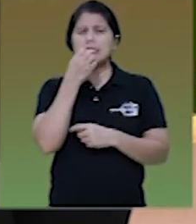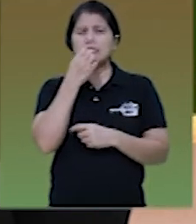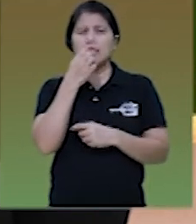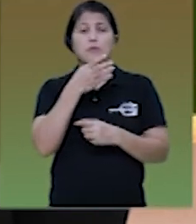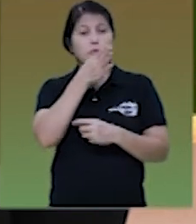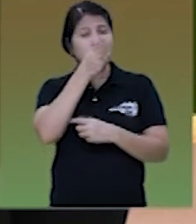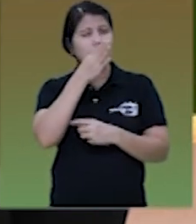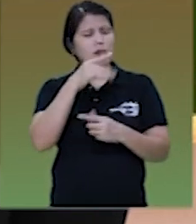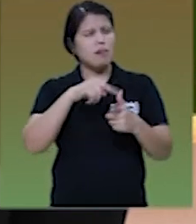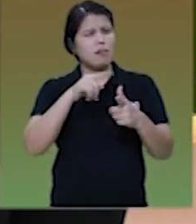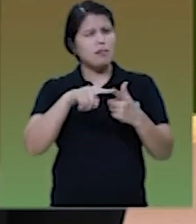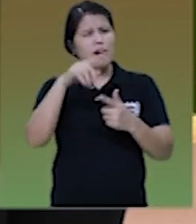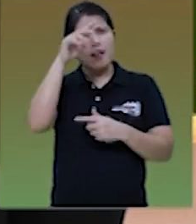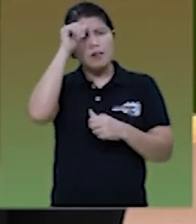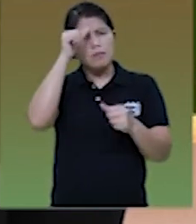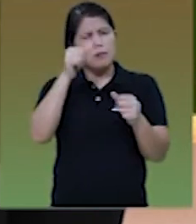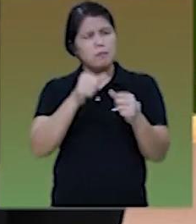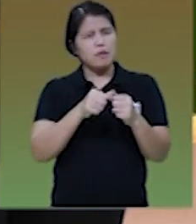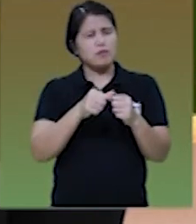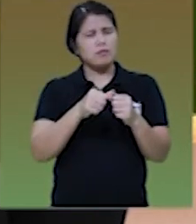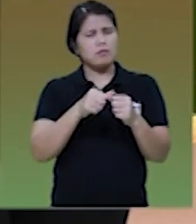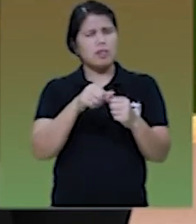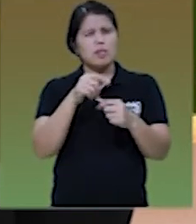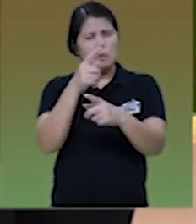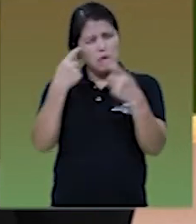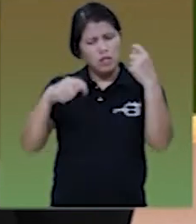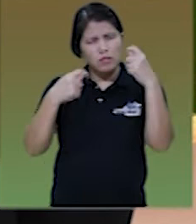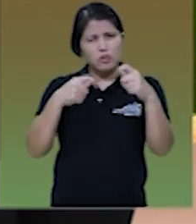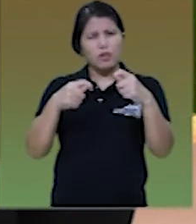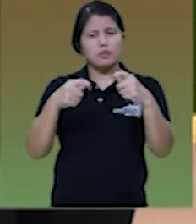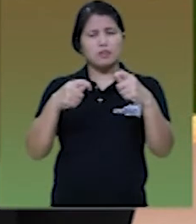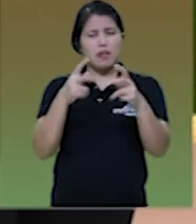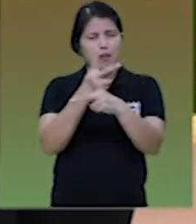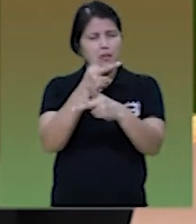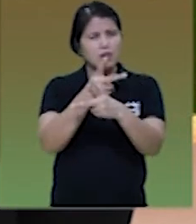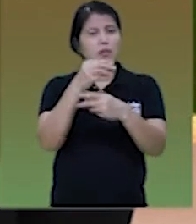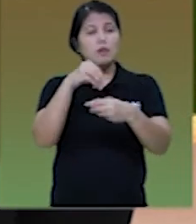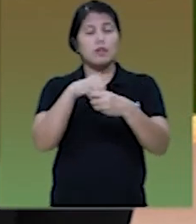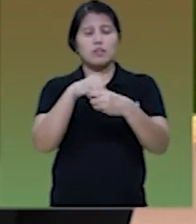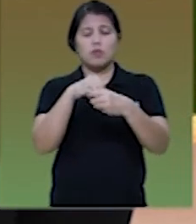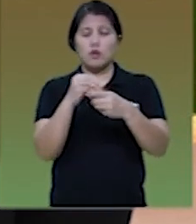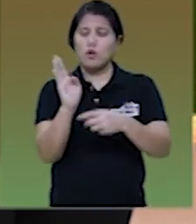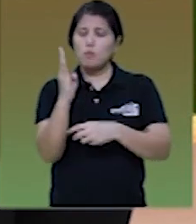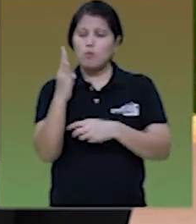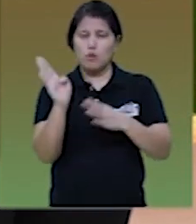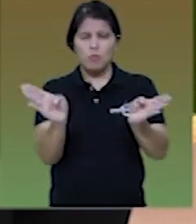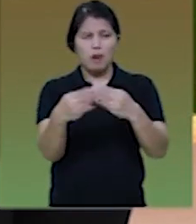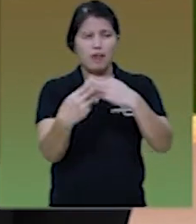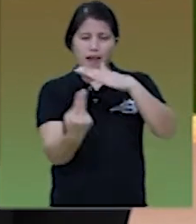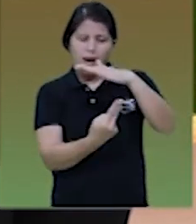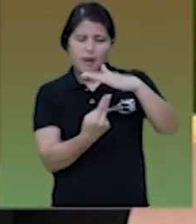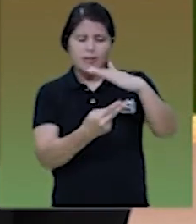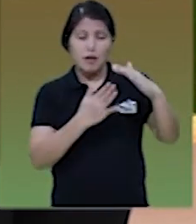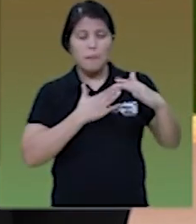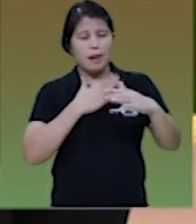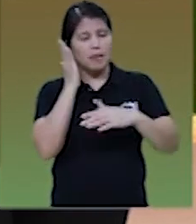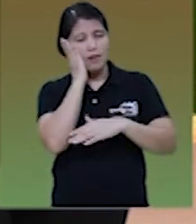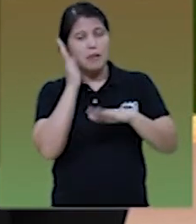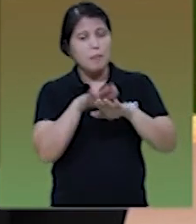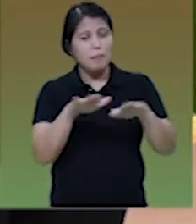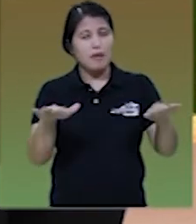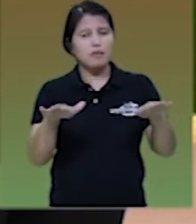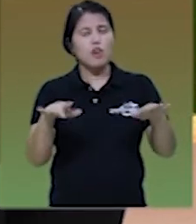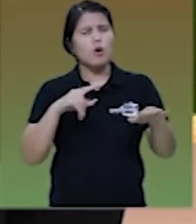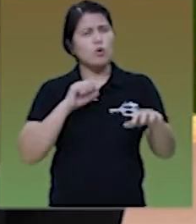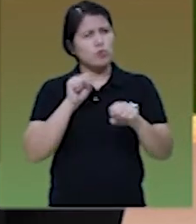Then, I remembered that my toys were kept in a blue box under my bed, so I decided